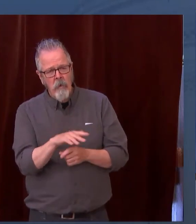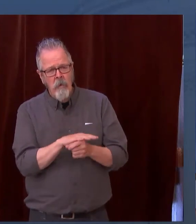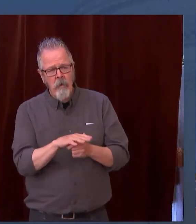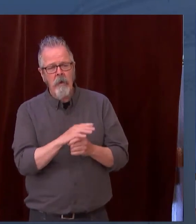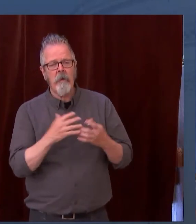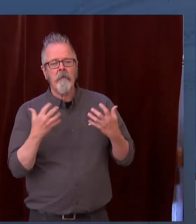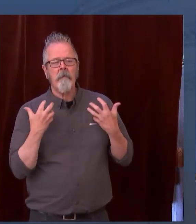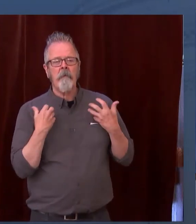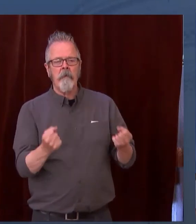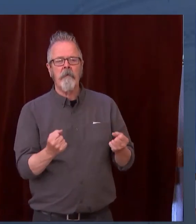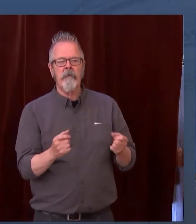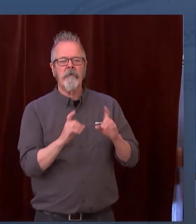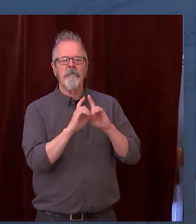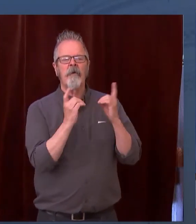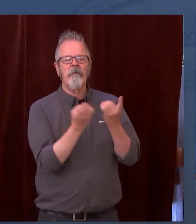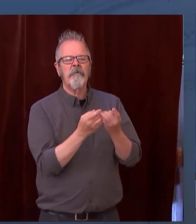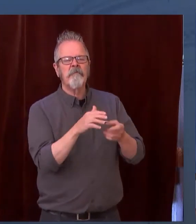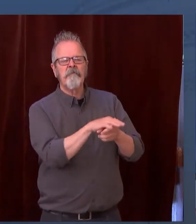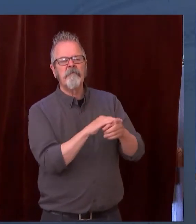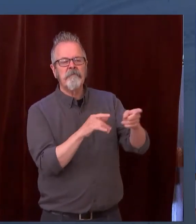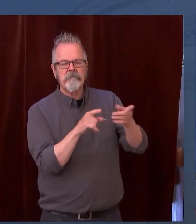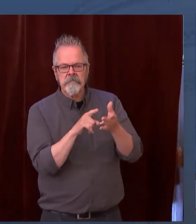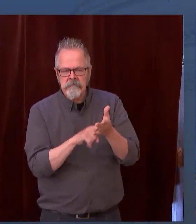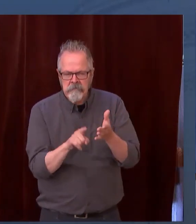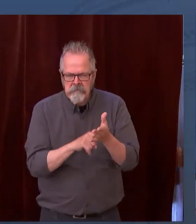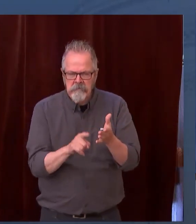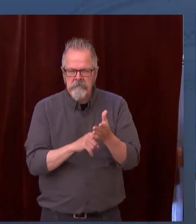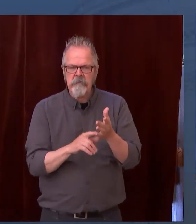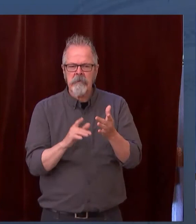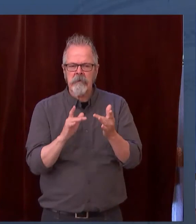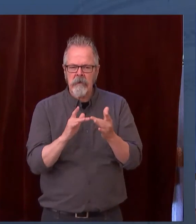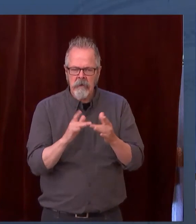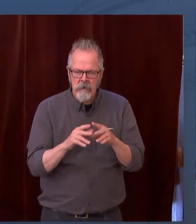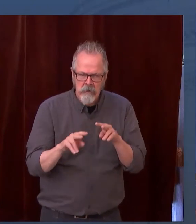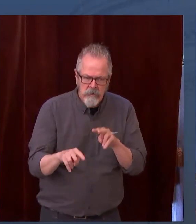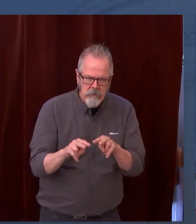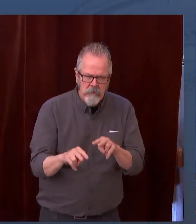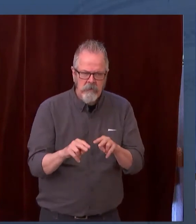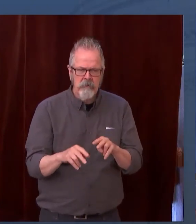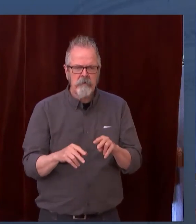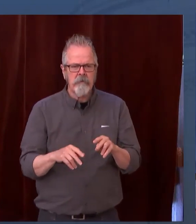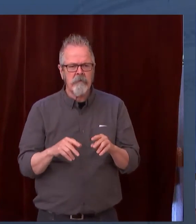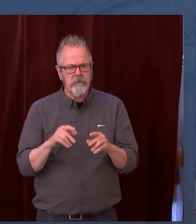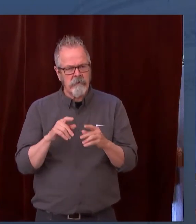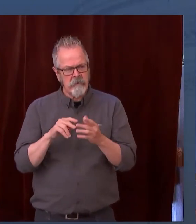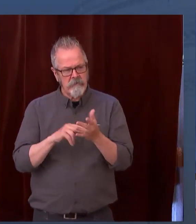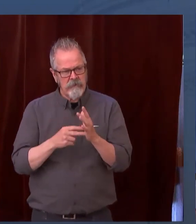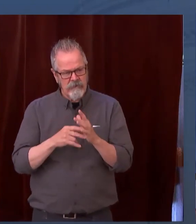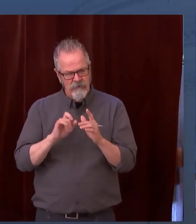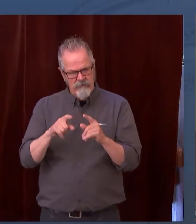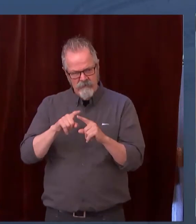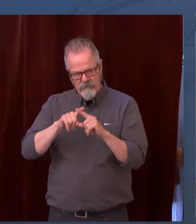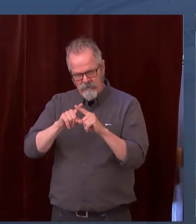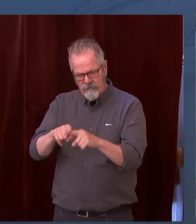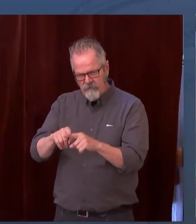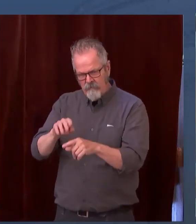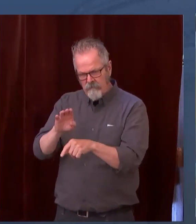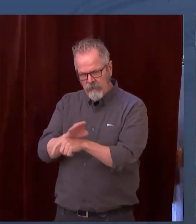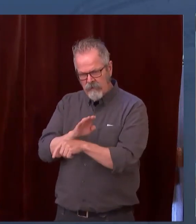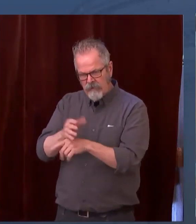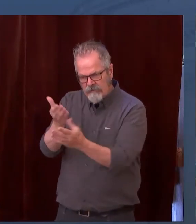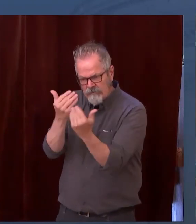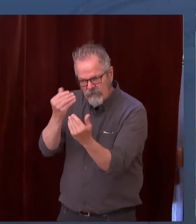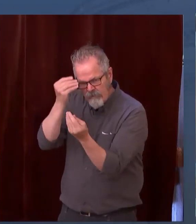I think John probably has a better description than myself on that. John? Right, sure. Thanks for that. Now, I'll start out by saying